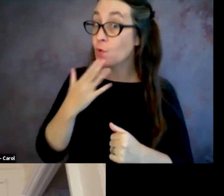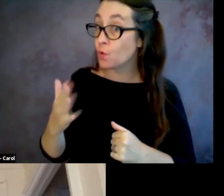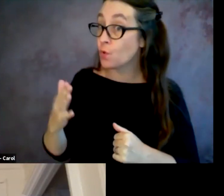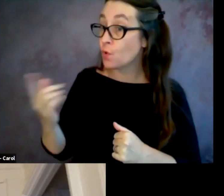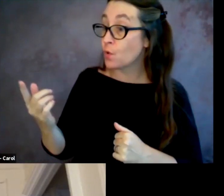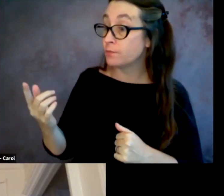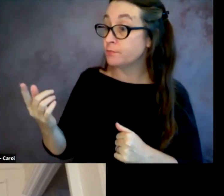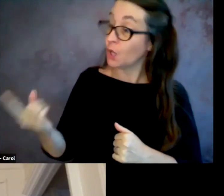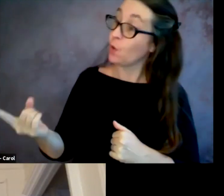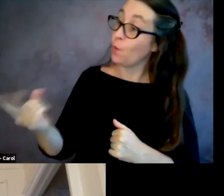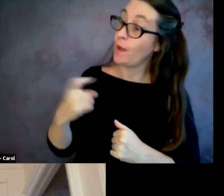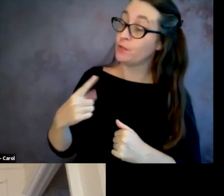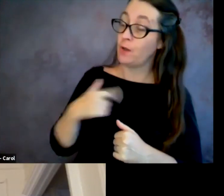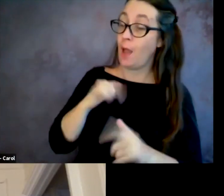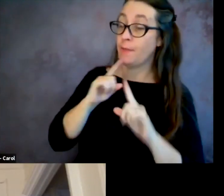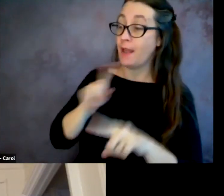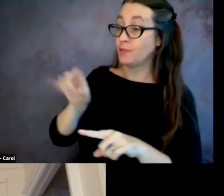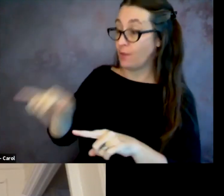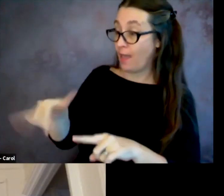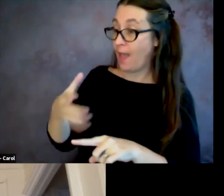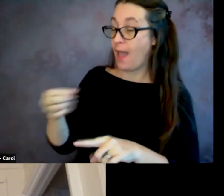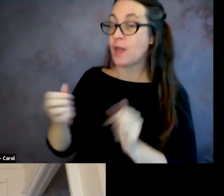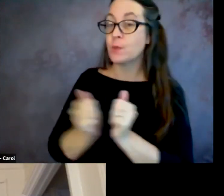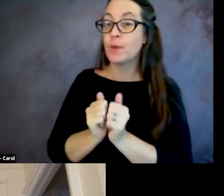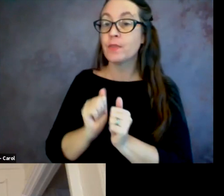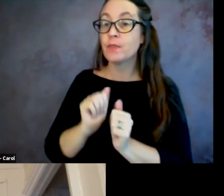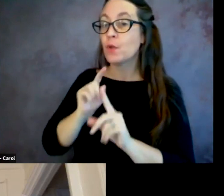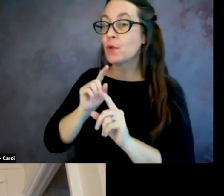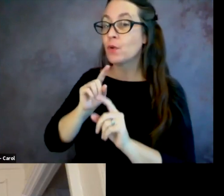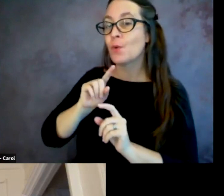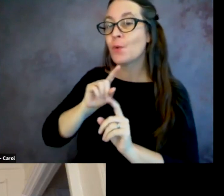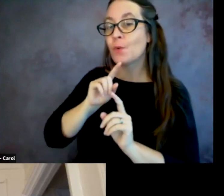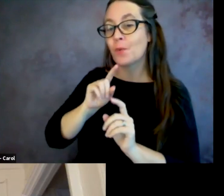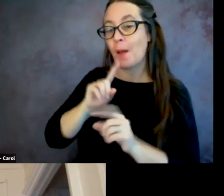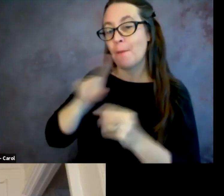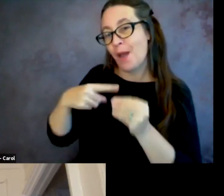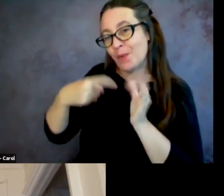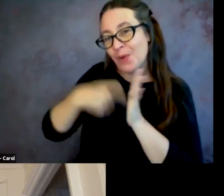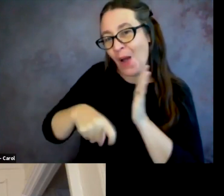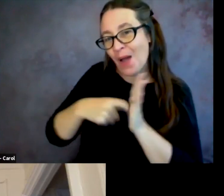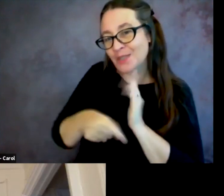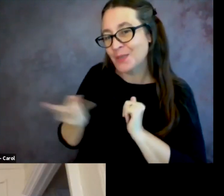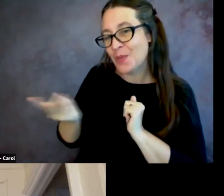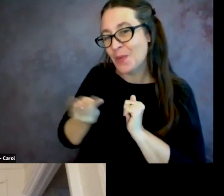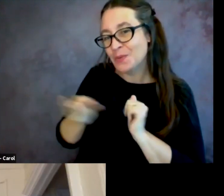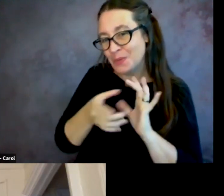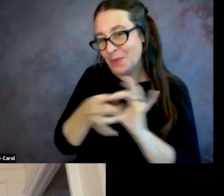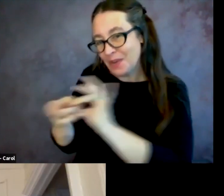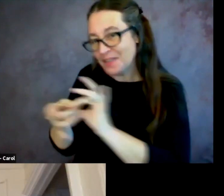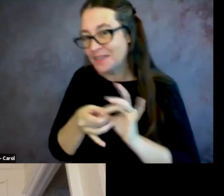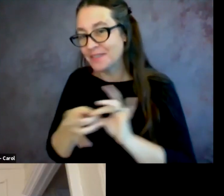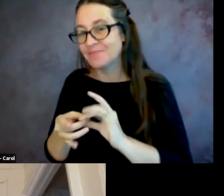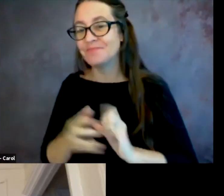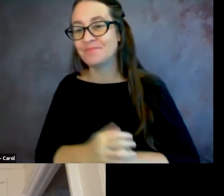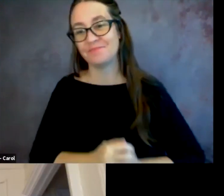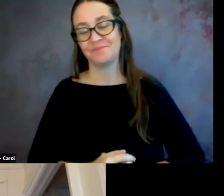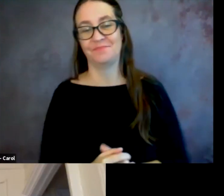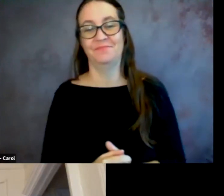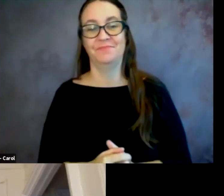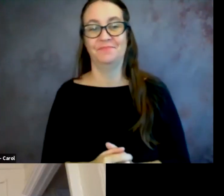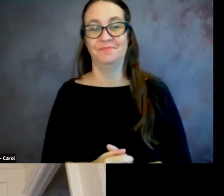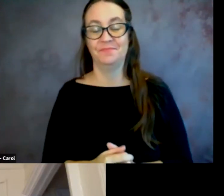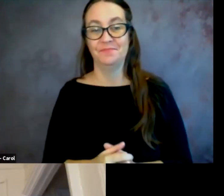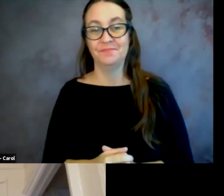this along with the question about cost, because those two are linked. We have actually,